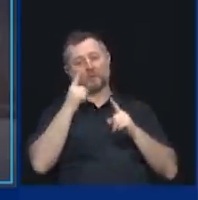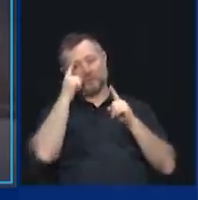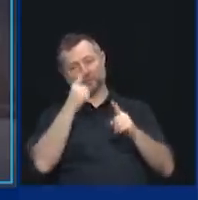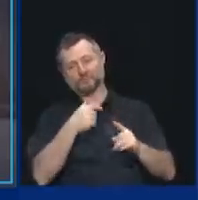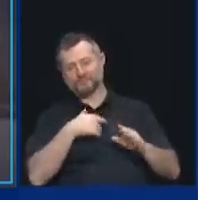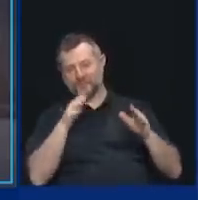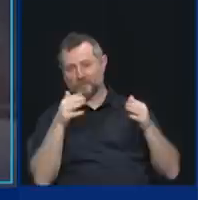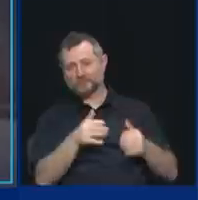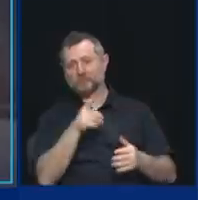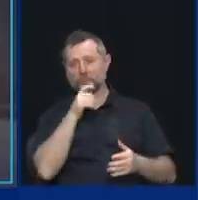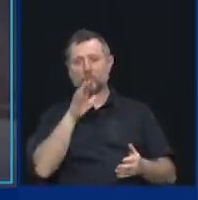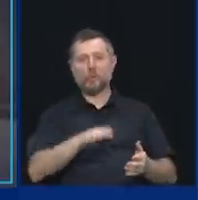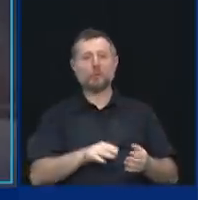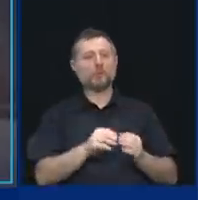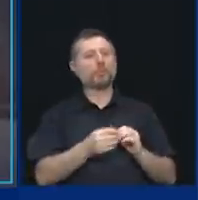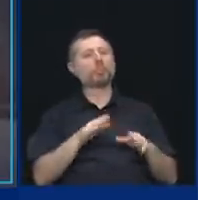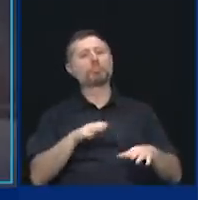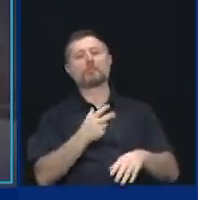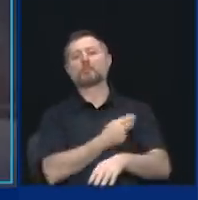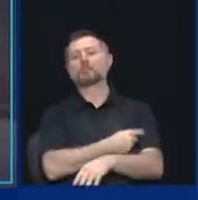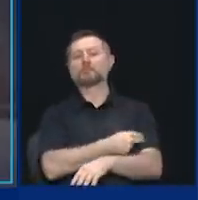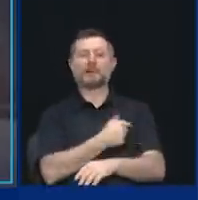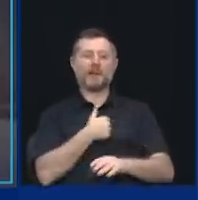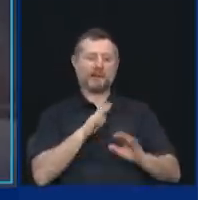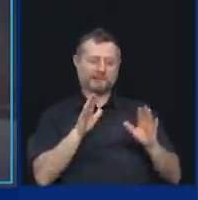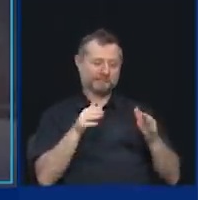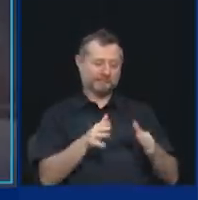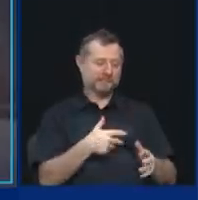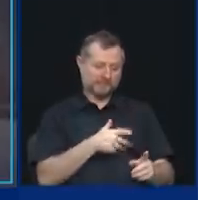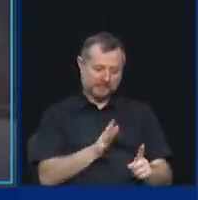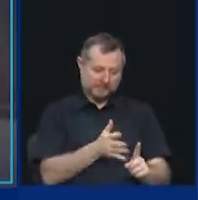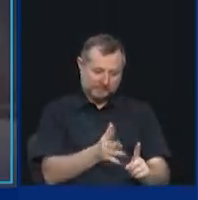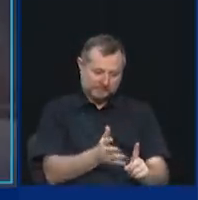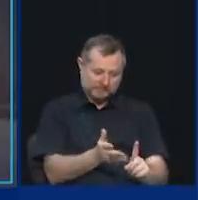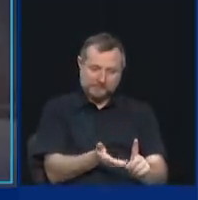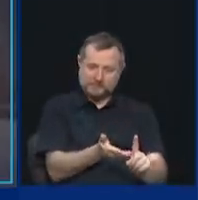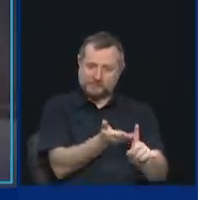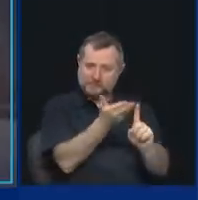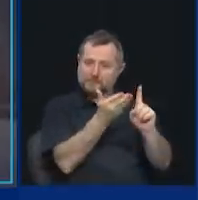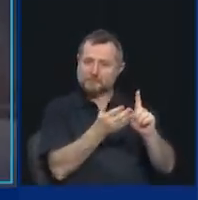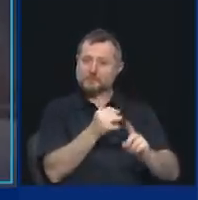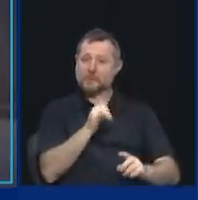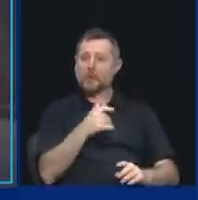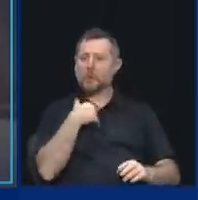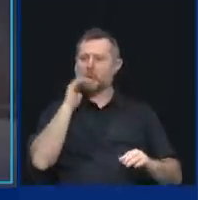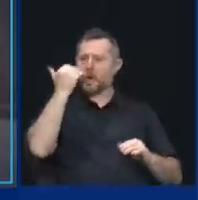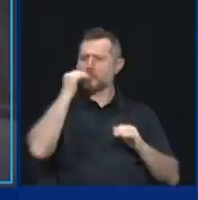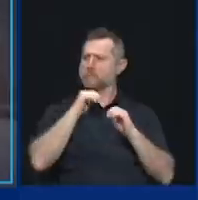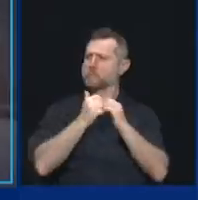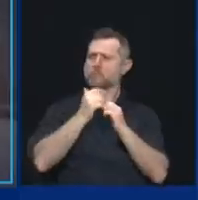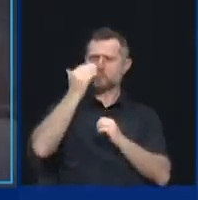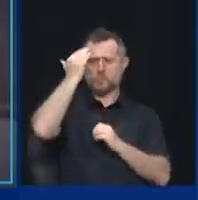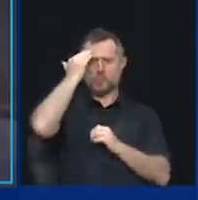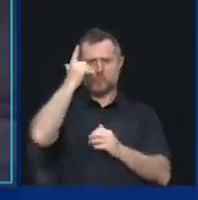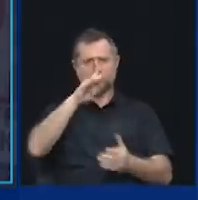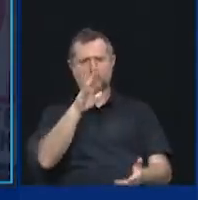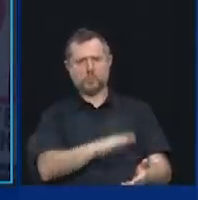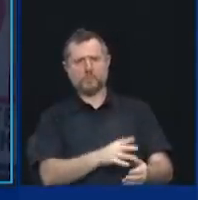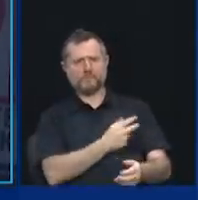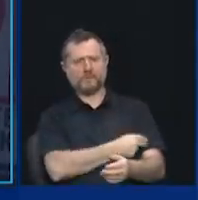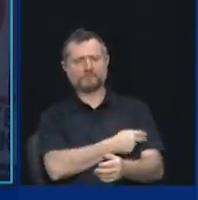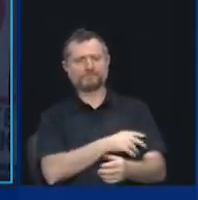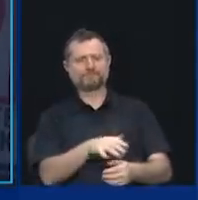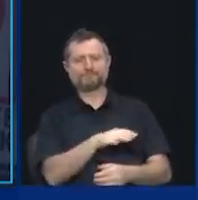vaccination rates. Well, how do you know where you have low vaccination rates? Study the